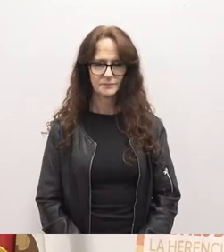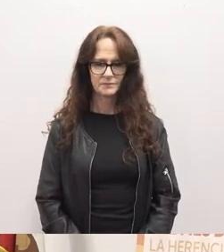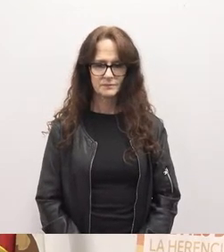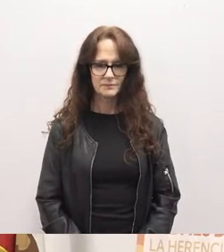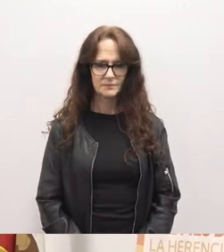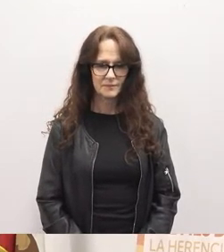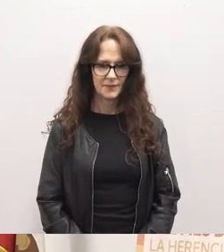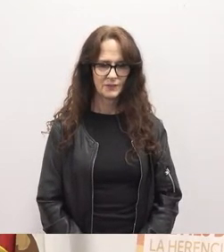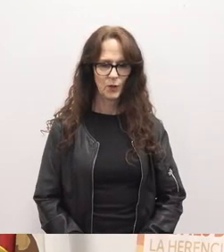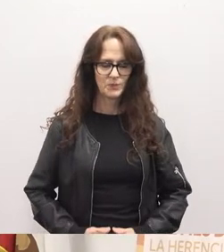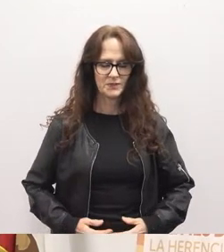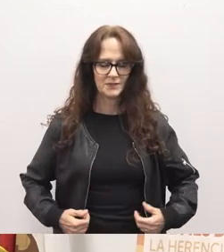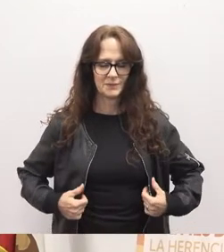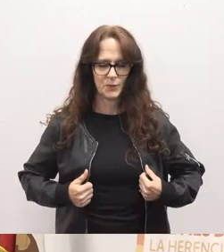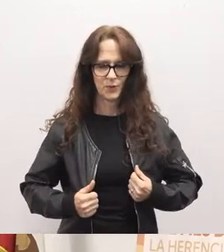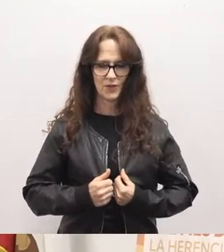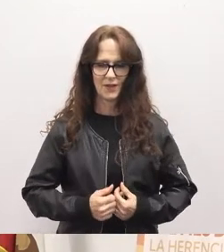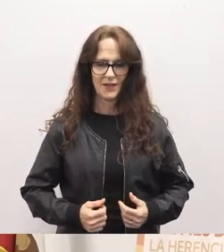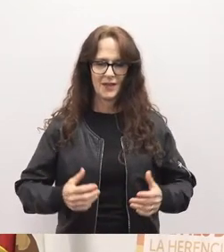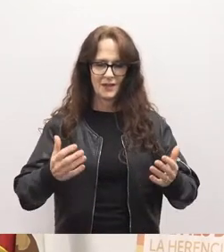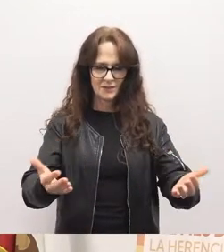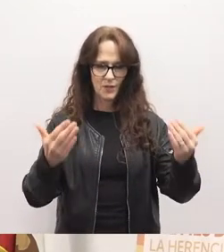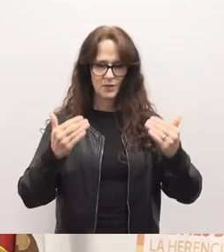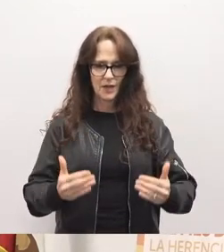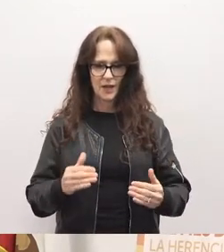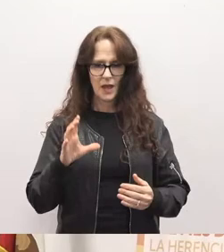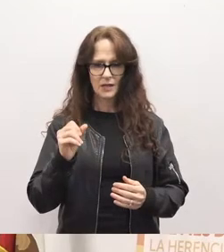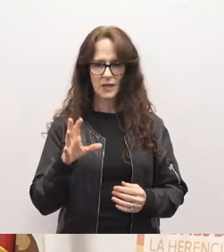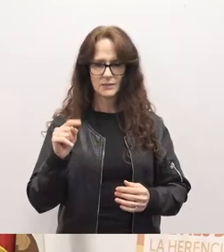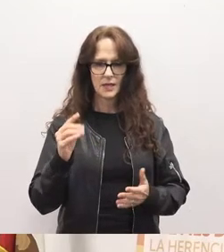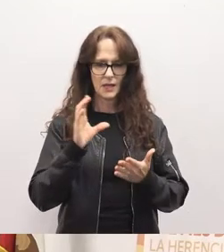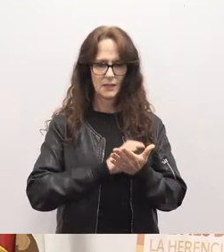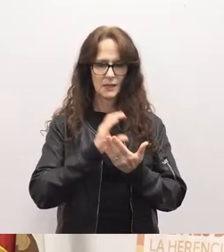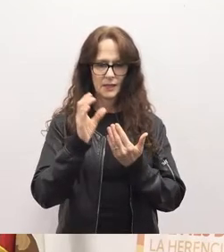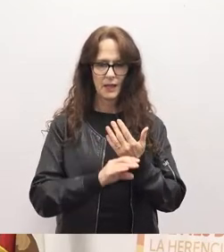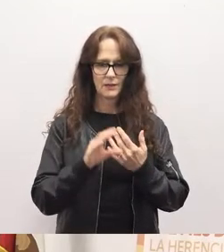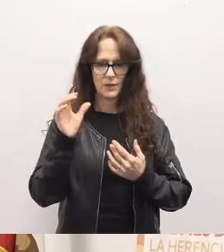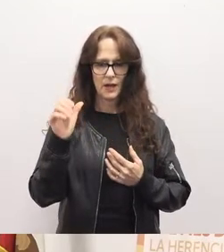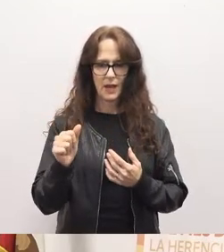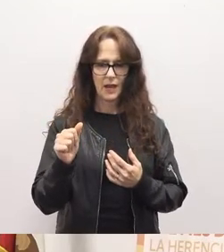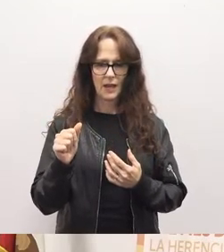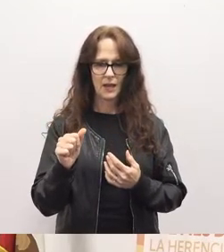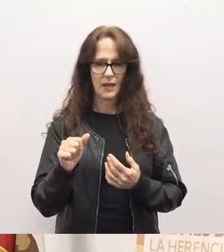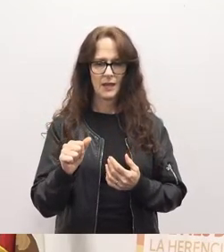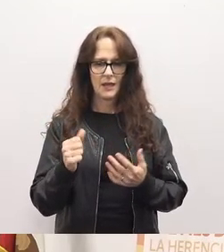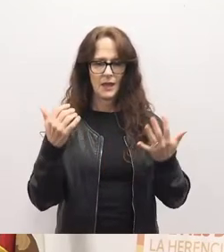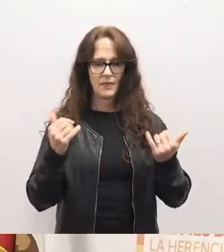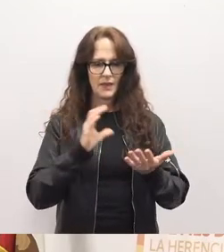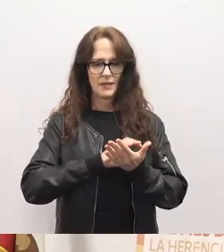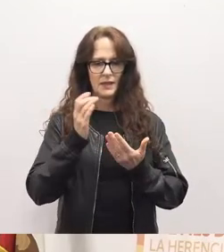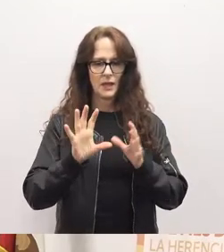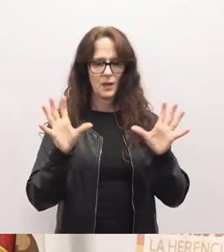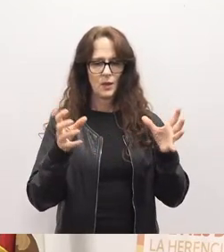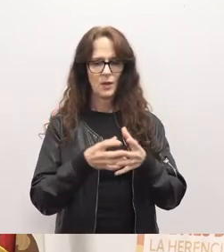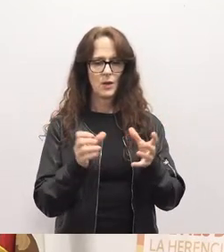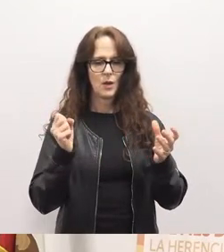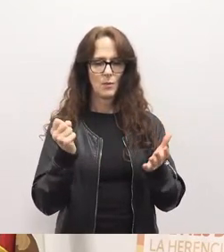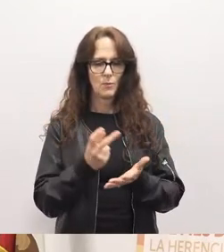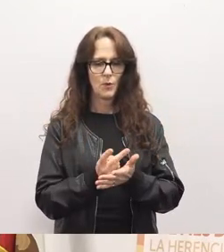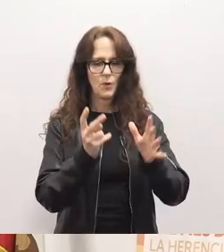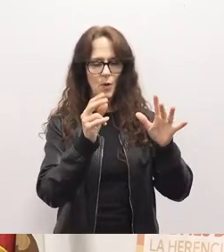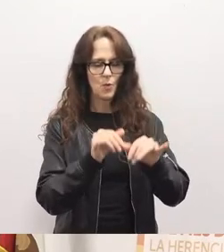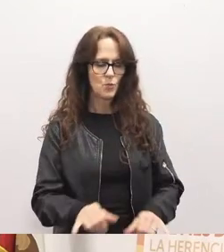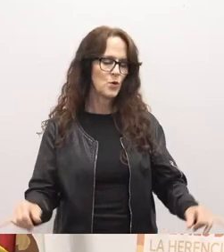So next we have Consent Calendar A, and this consent calendar groups the approval of